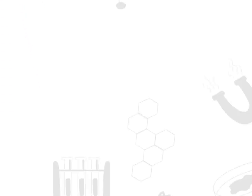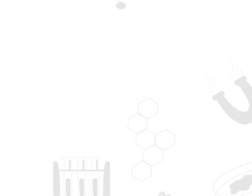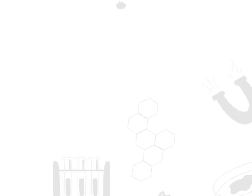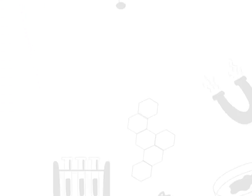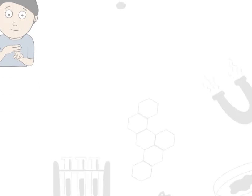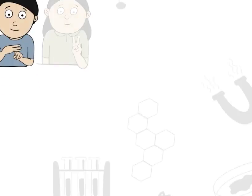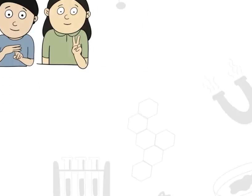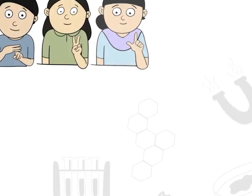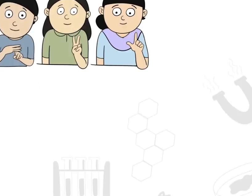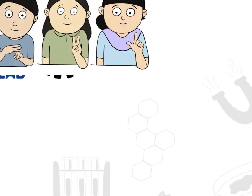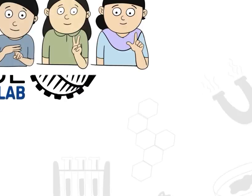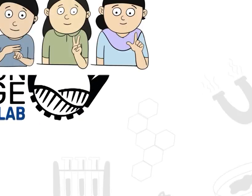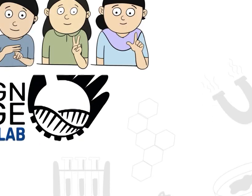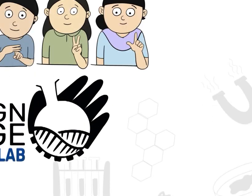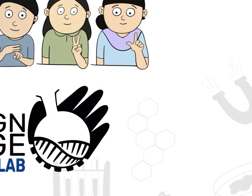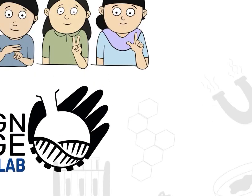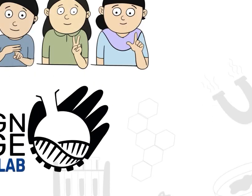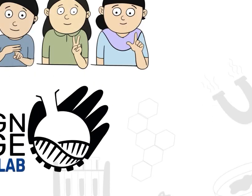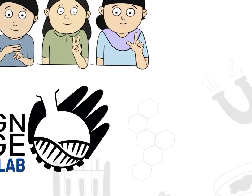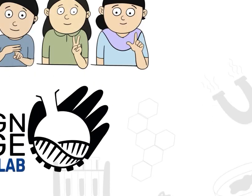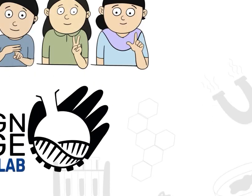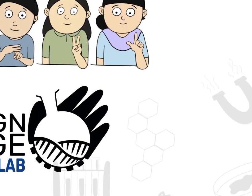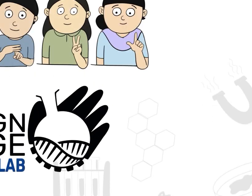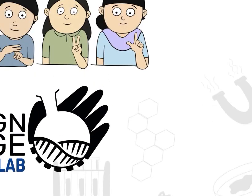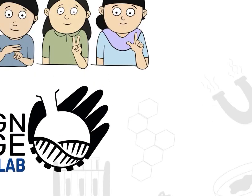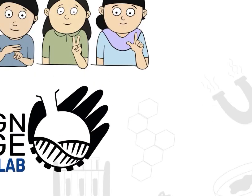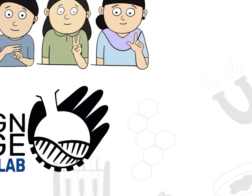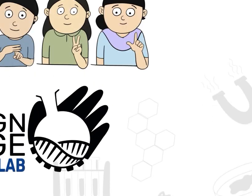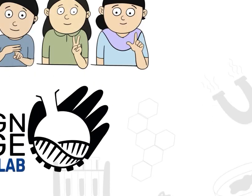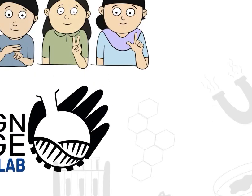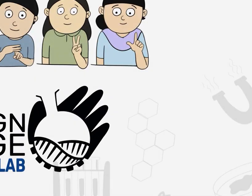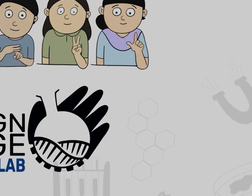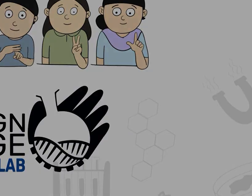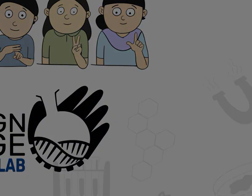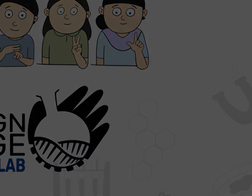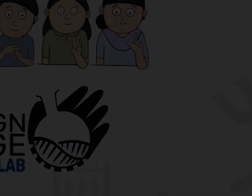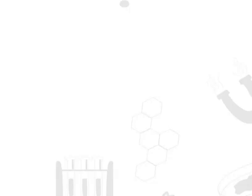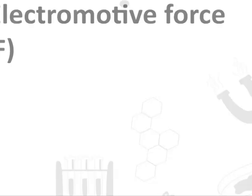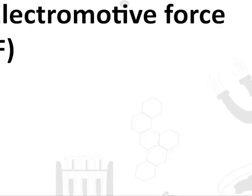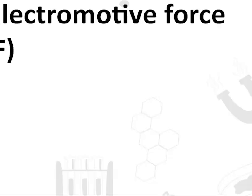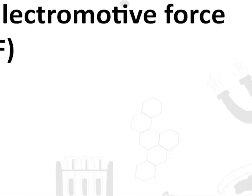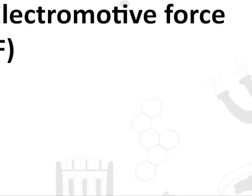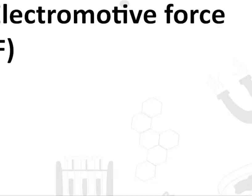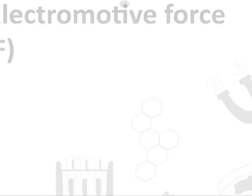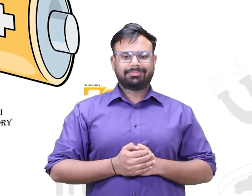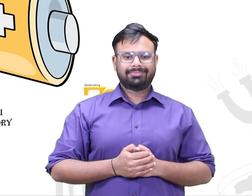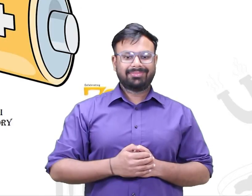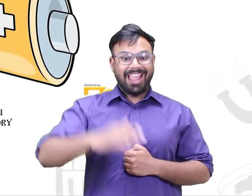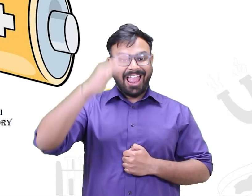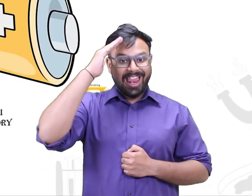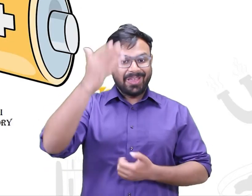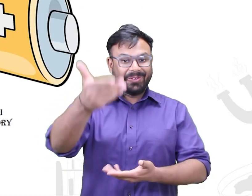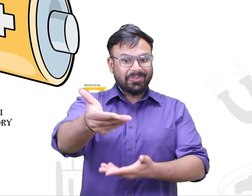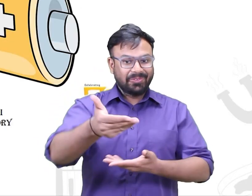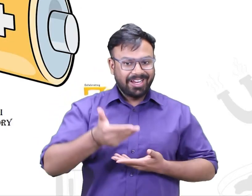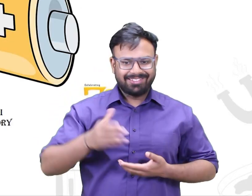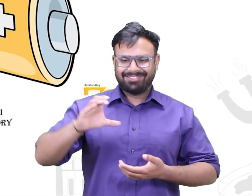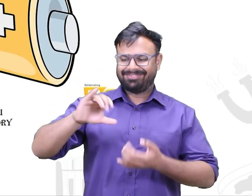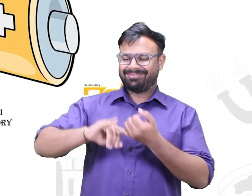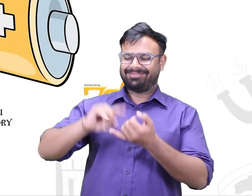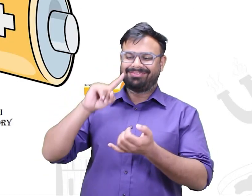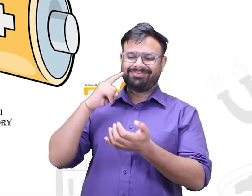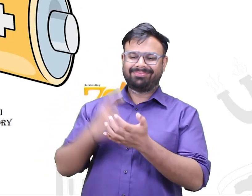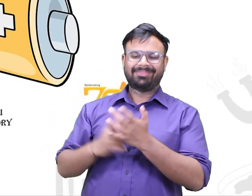Welcome to ISL-enabled Virtual Lab of CSIR. Hello everyone,